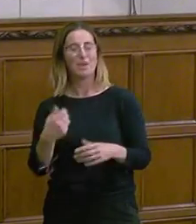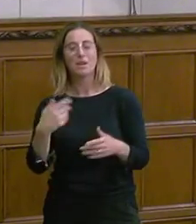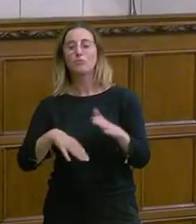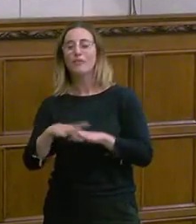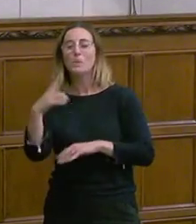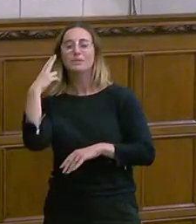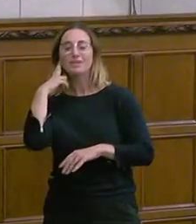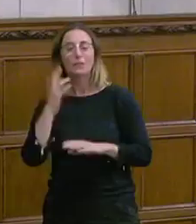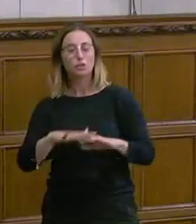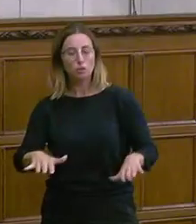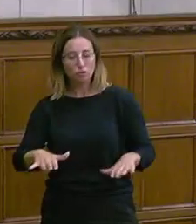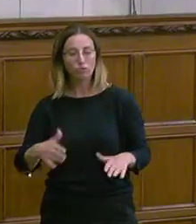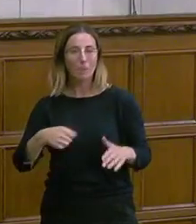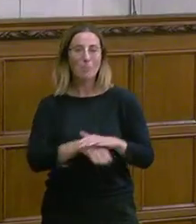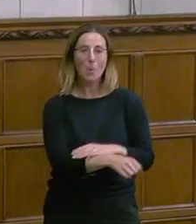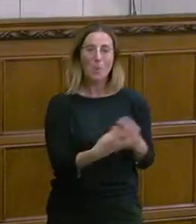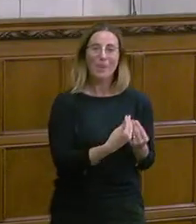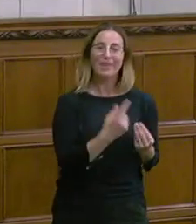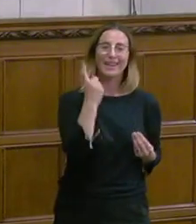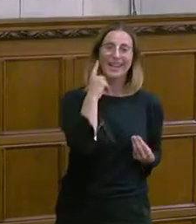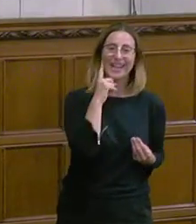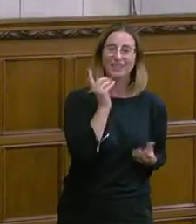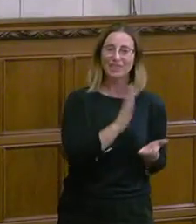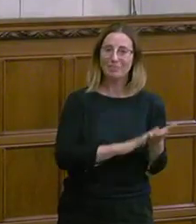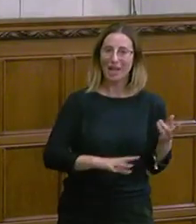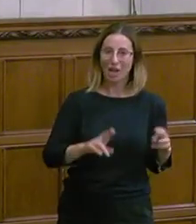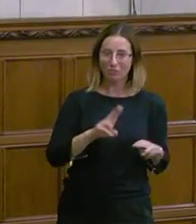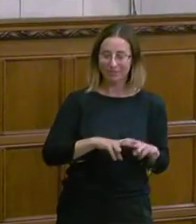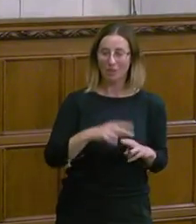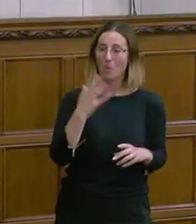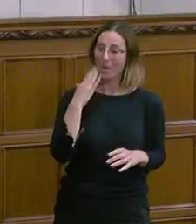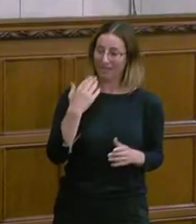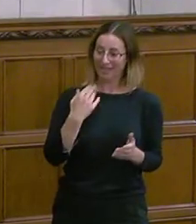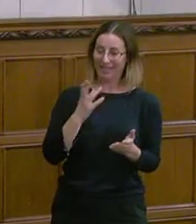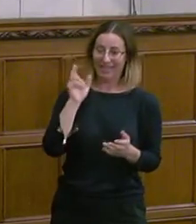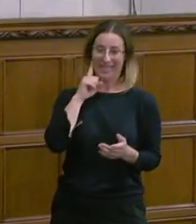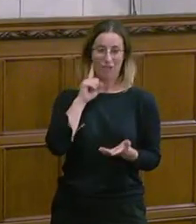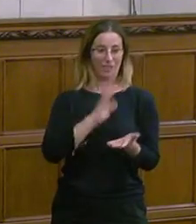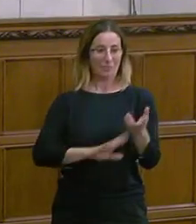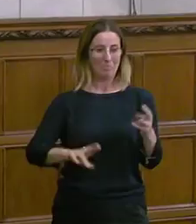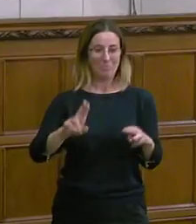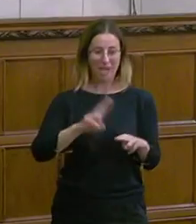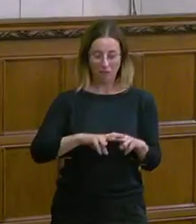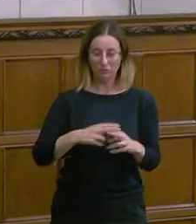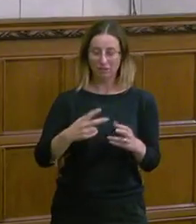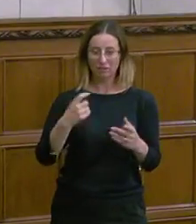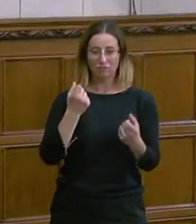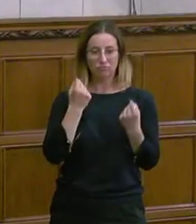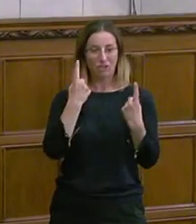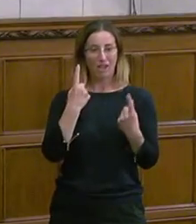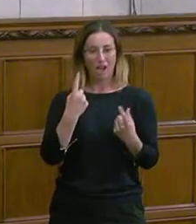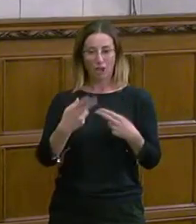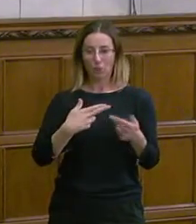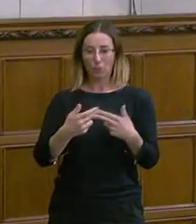that happens, if they have no experience of it, it is an absolute shattering blow. And I'm genuinely not exaggerating. I've seen it so many